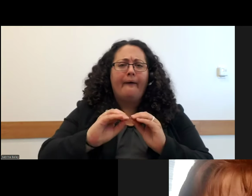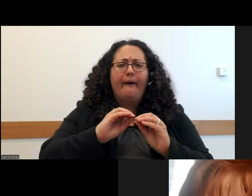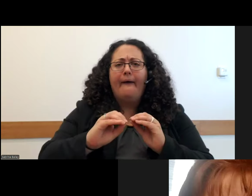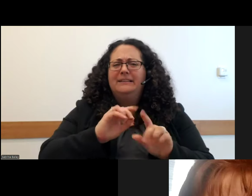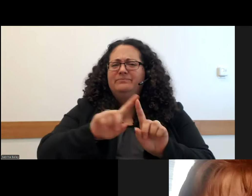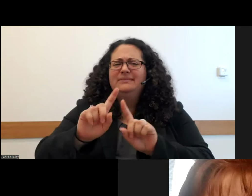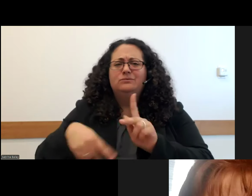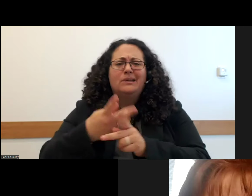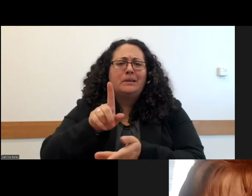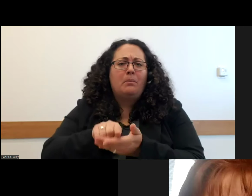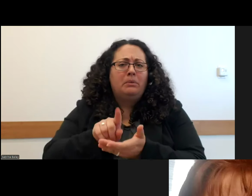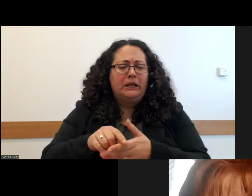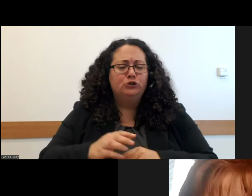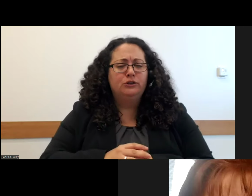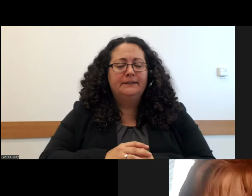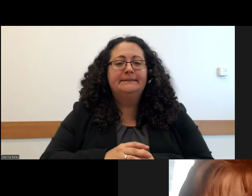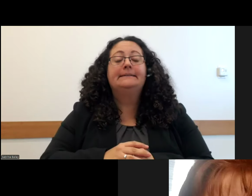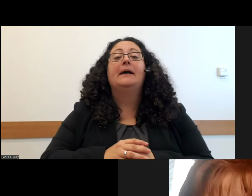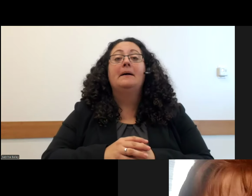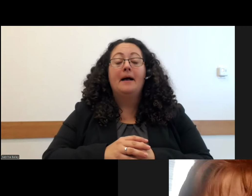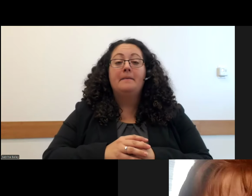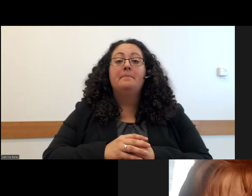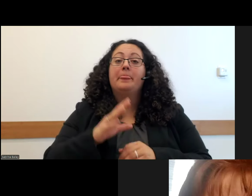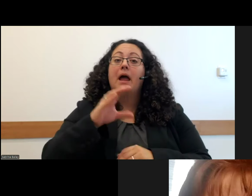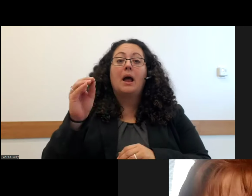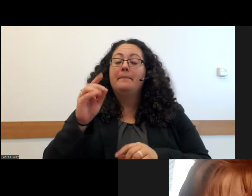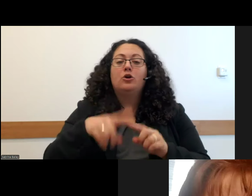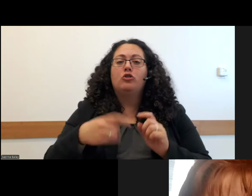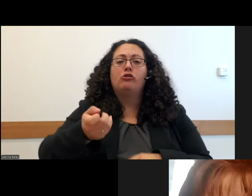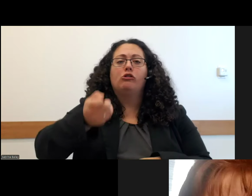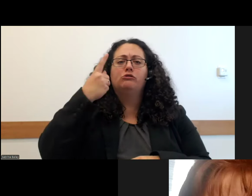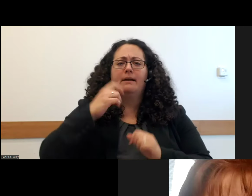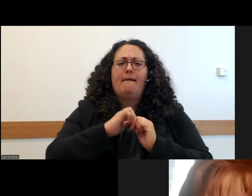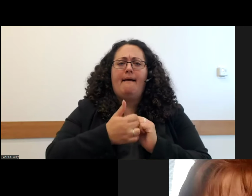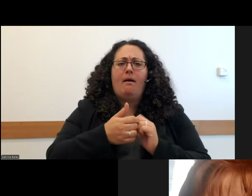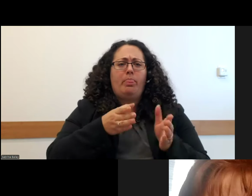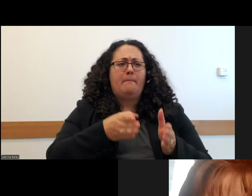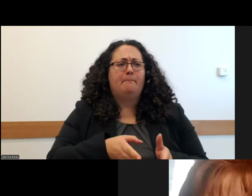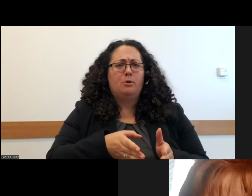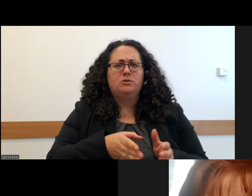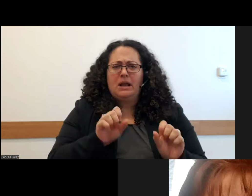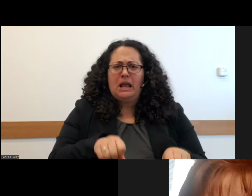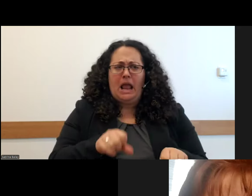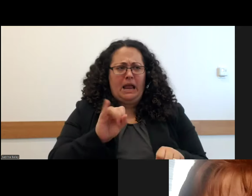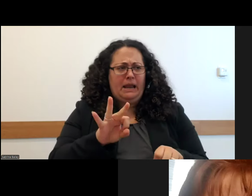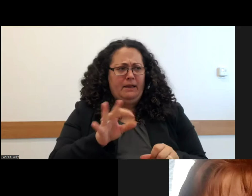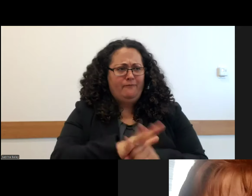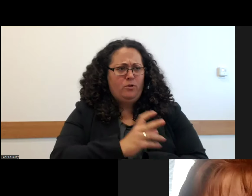different publications, and the company couldn't understand how this person could do it if they